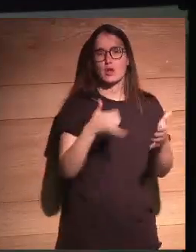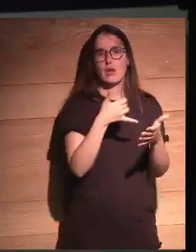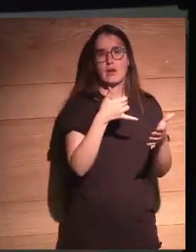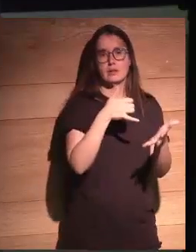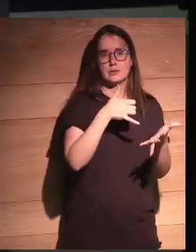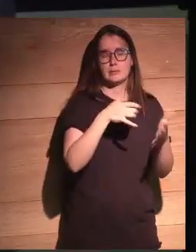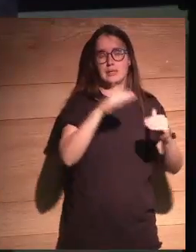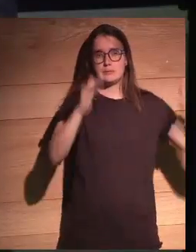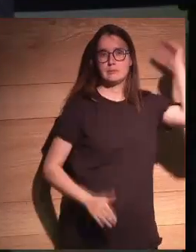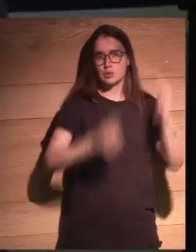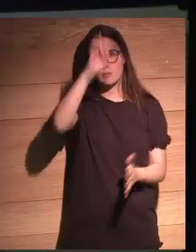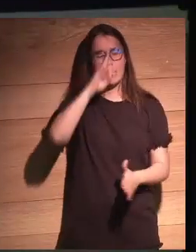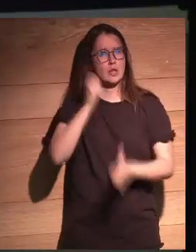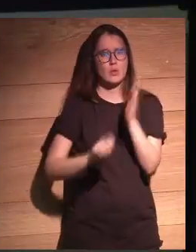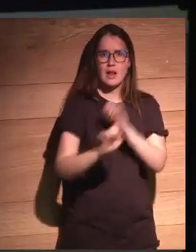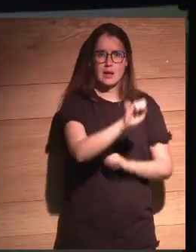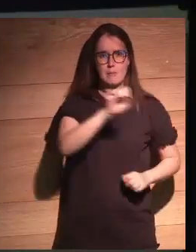housing aspects